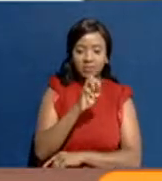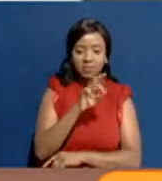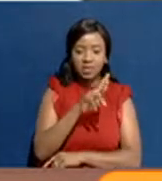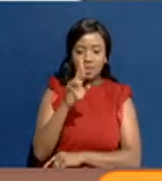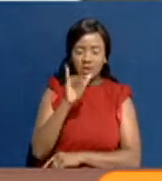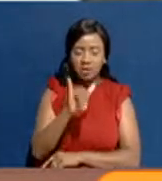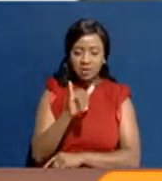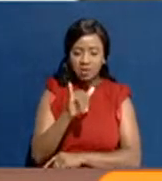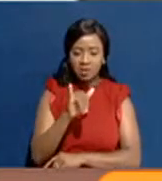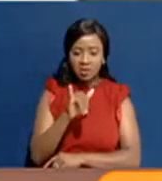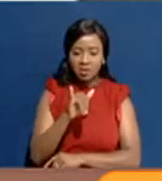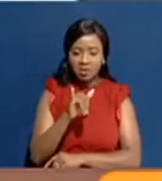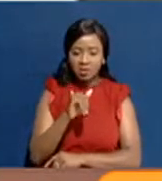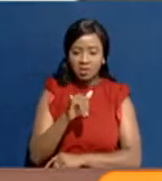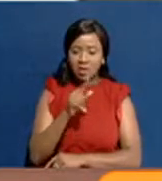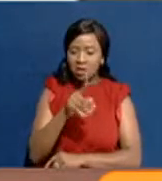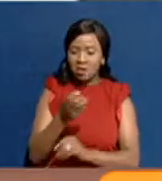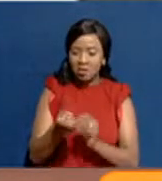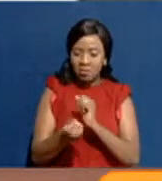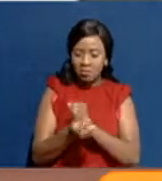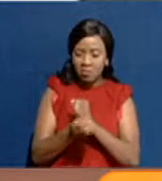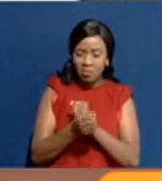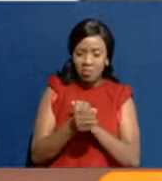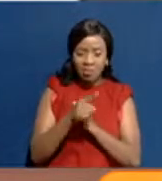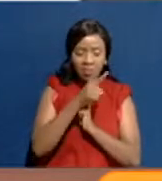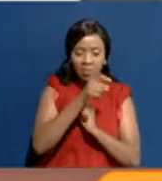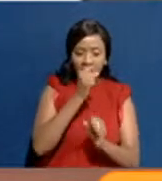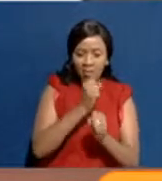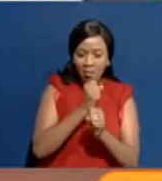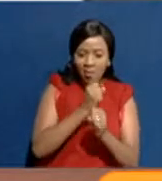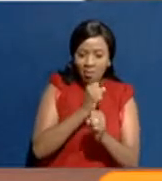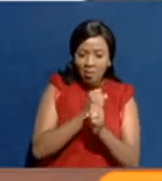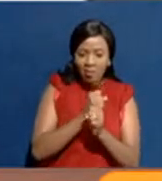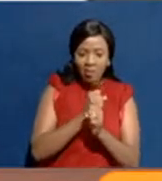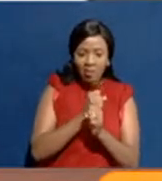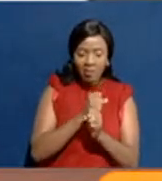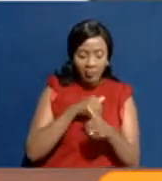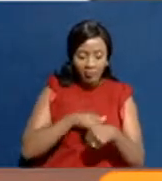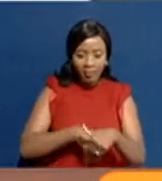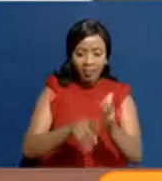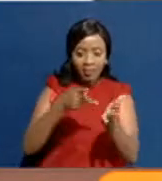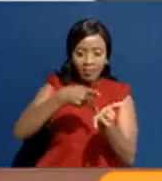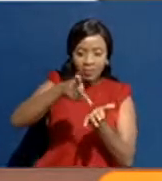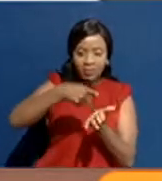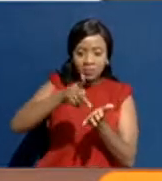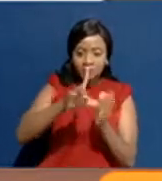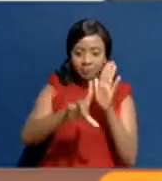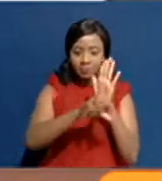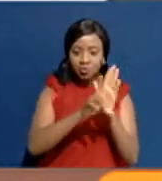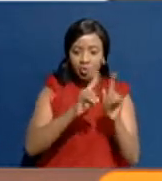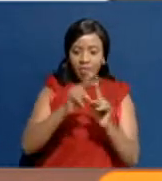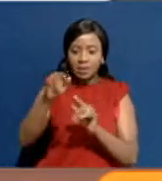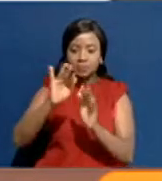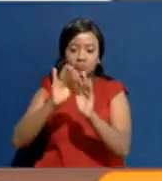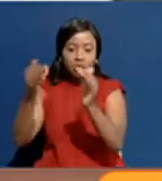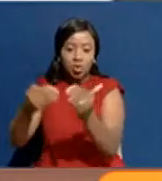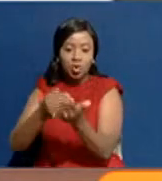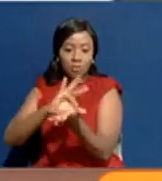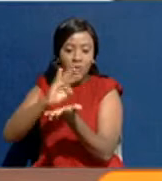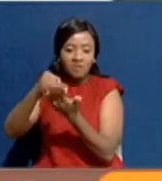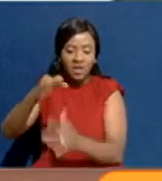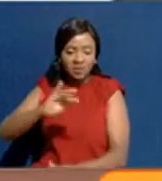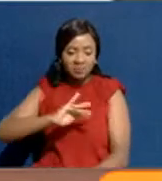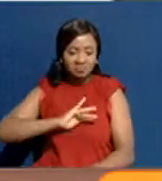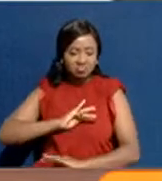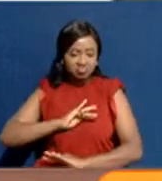that indeed what they had been doing was in accordance with the procurement laws. It's only that the Global Fund was dissatisfied with what was